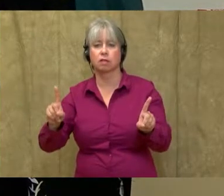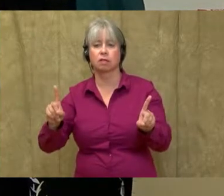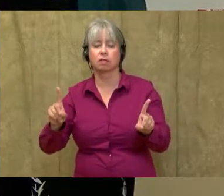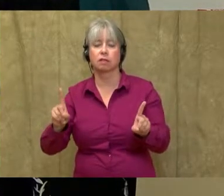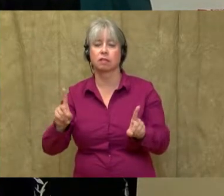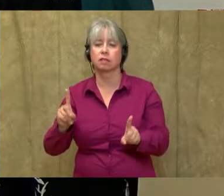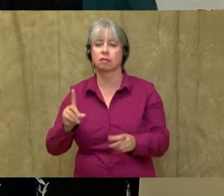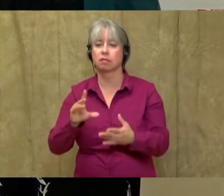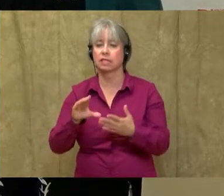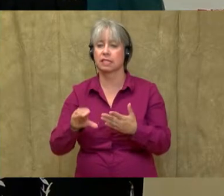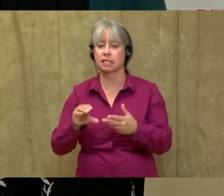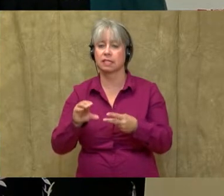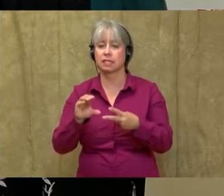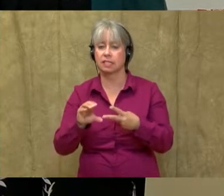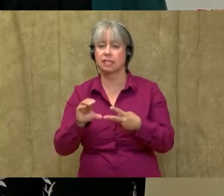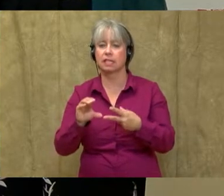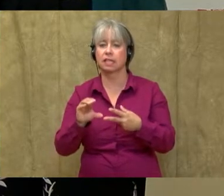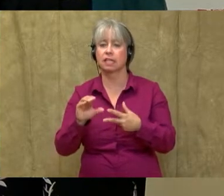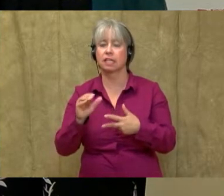choice?